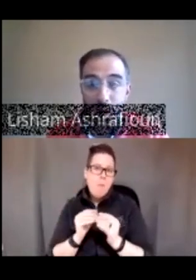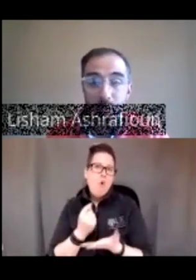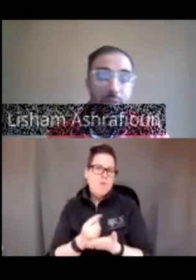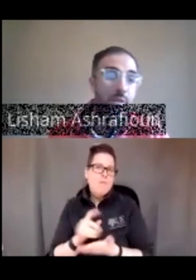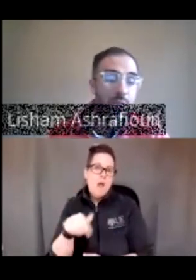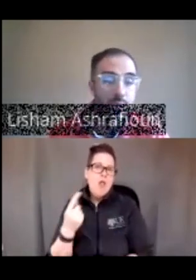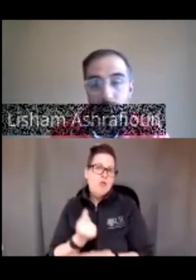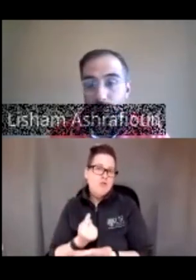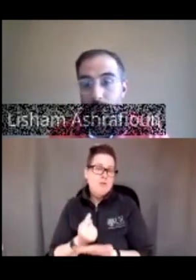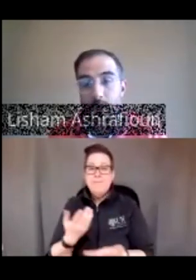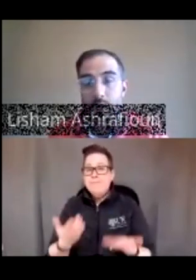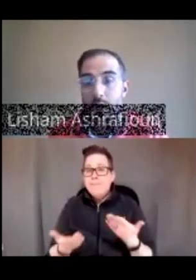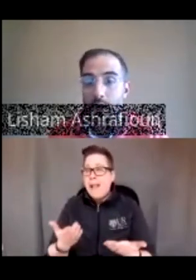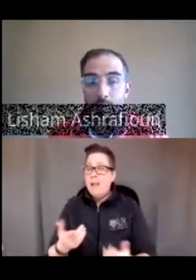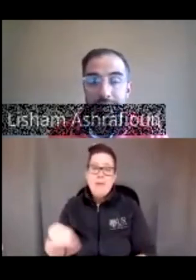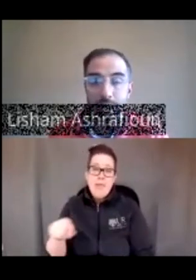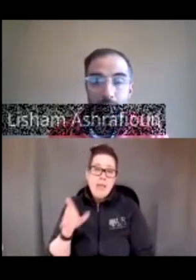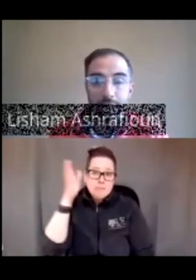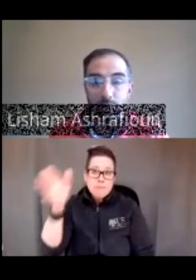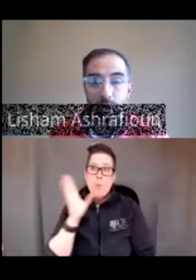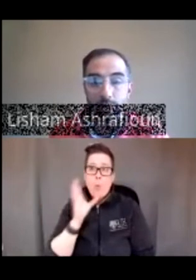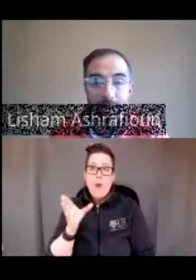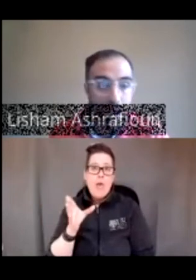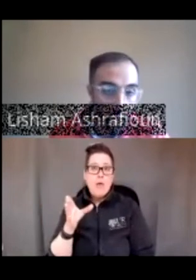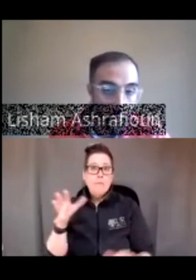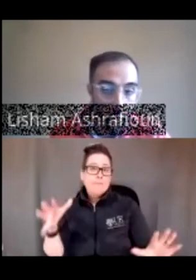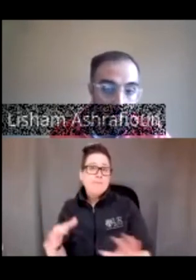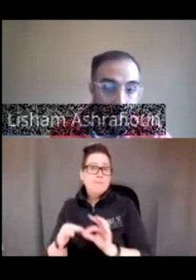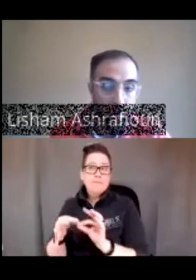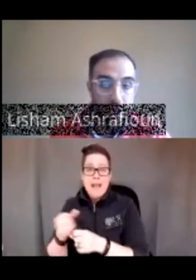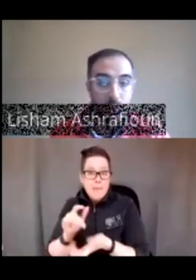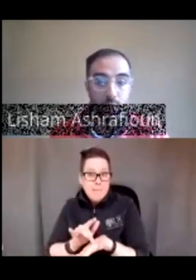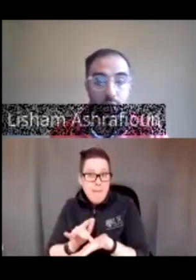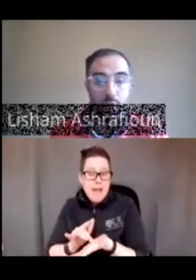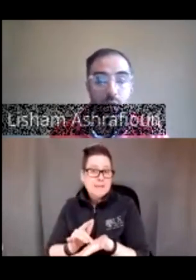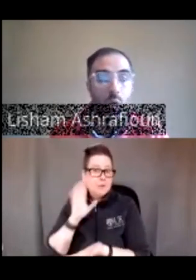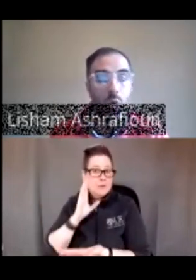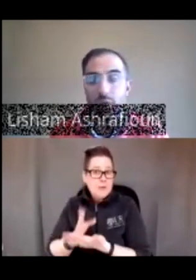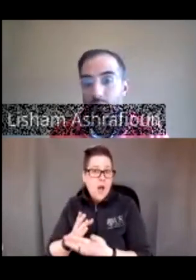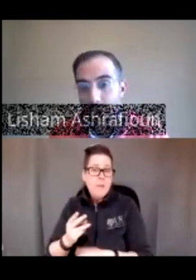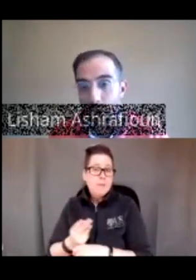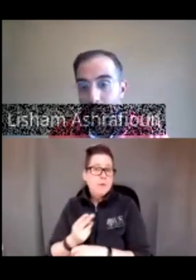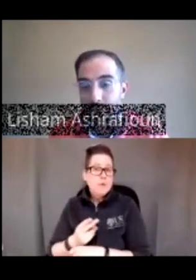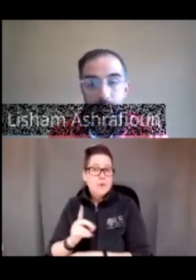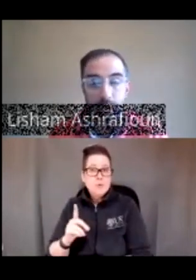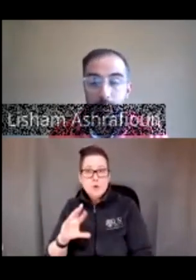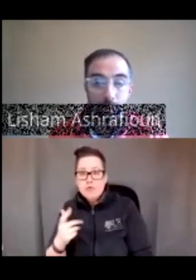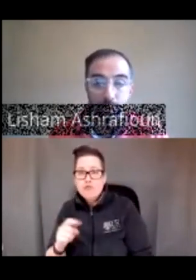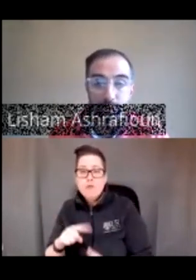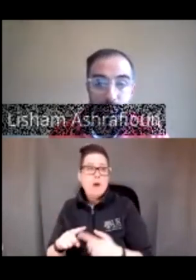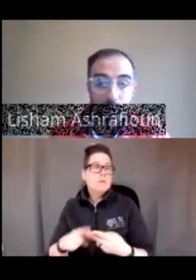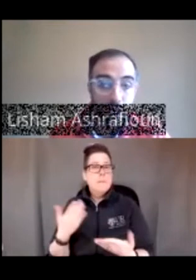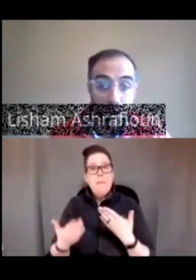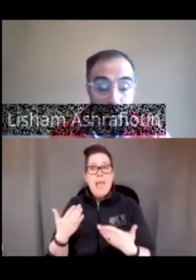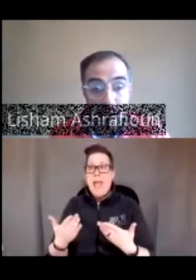as well, whether it's to get them linked with medications for opioid use disorder, or to deal with